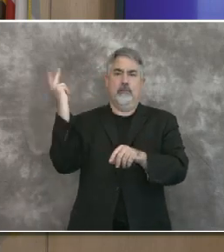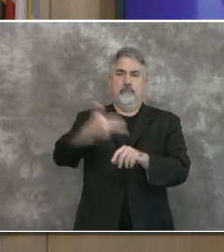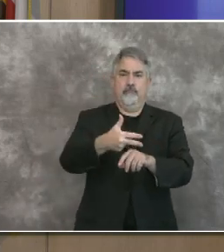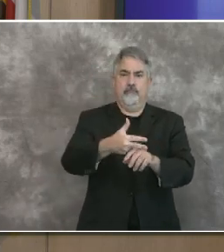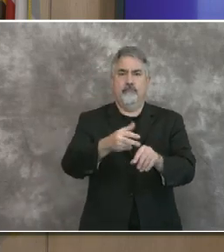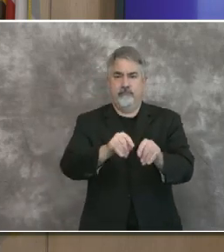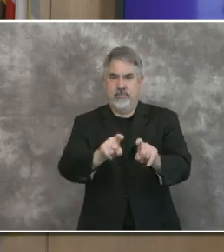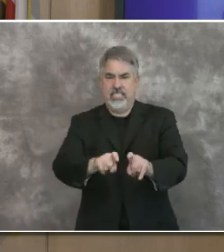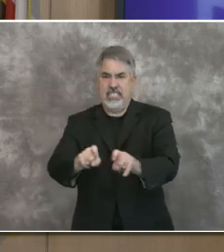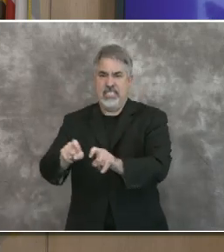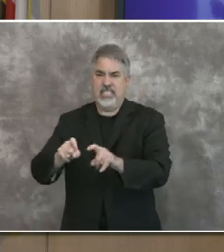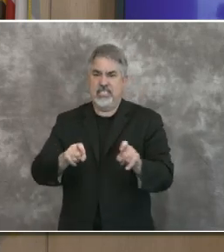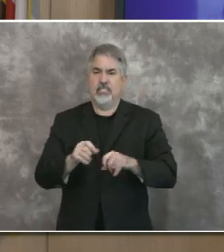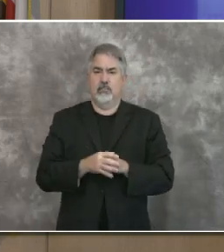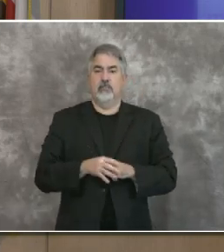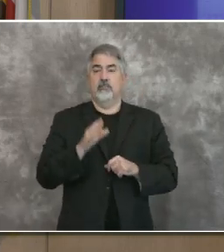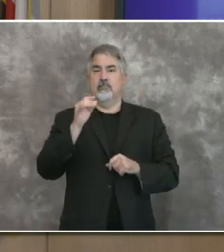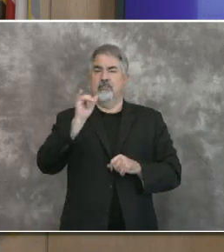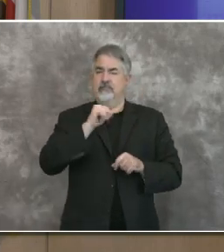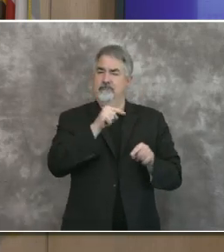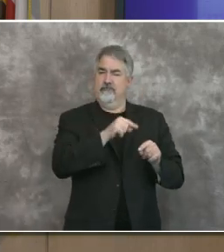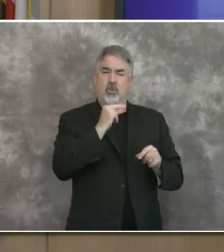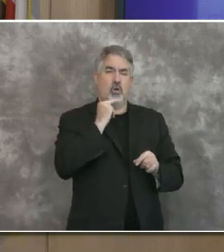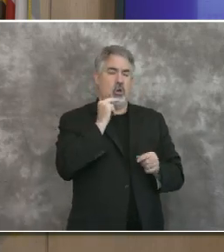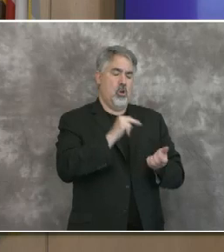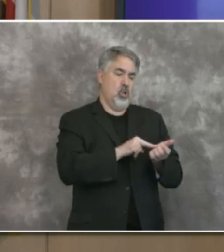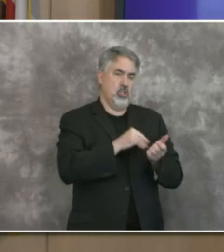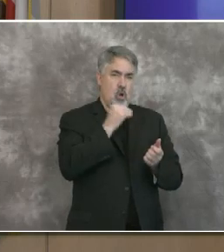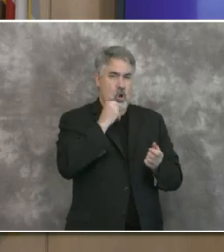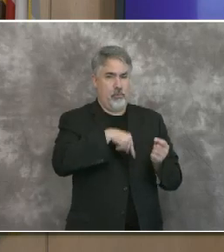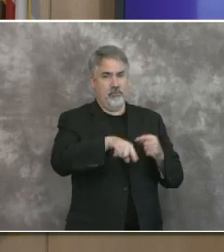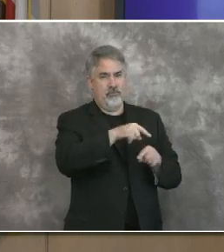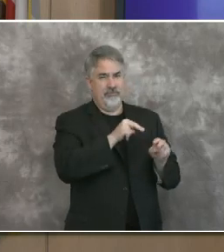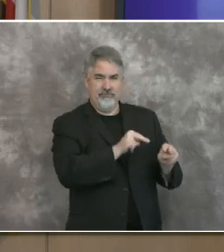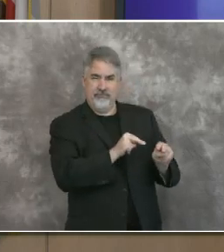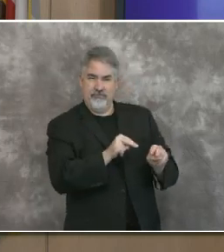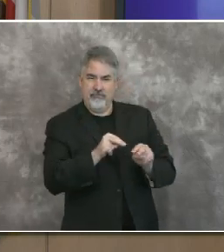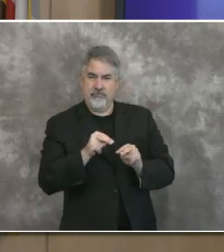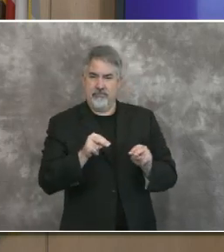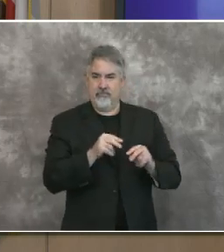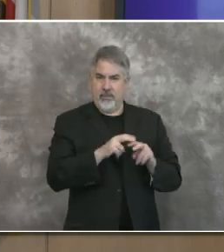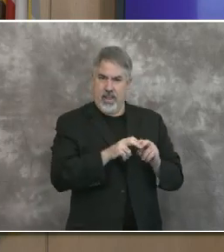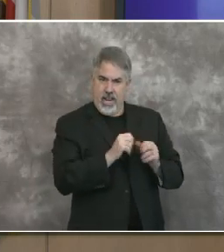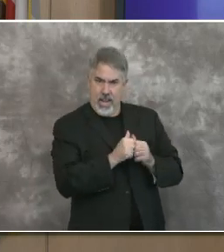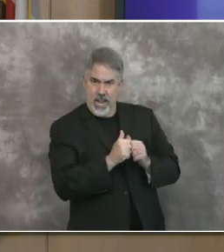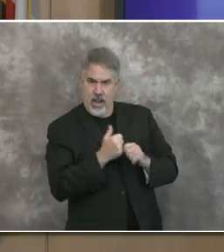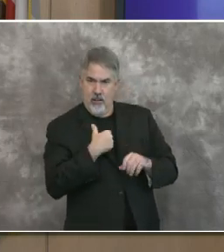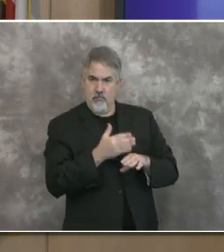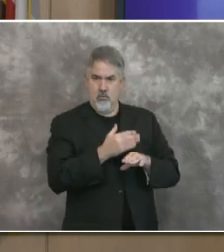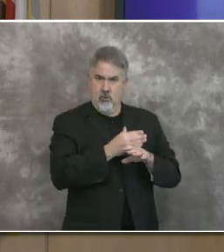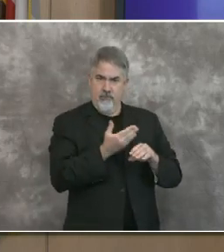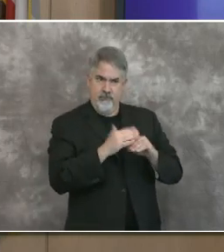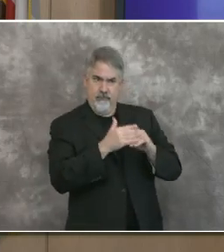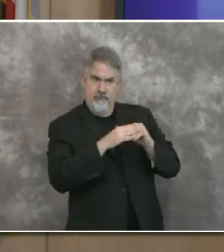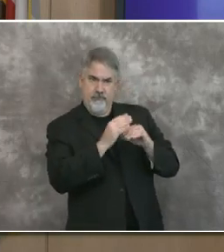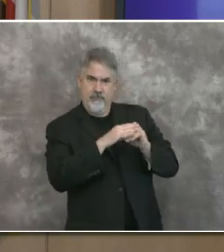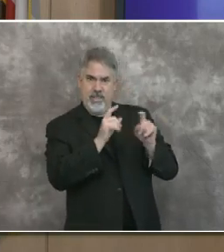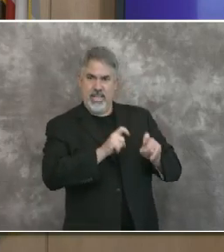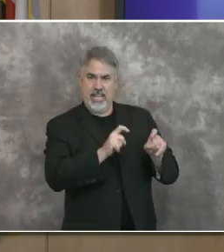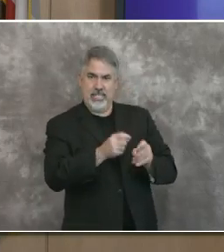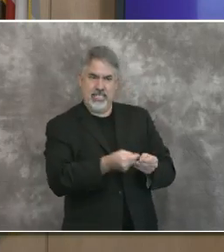facilities continue, and we continue to take a multi-pronged approach to try and daily increase the amount of testing that we're